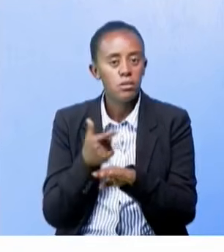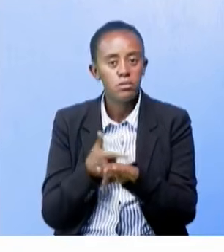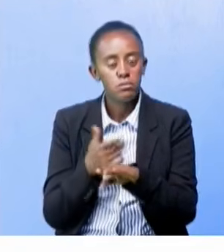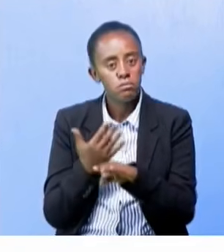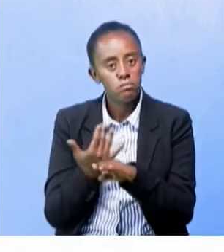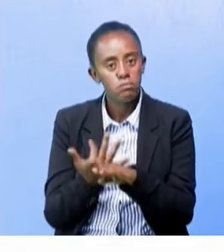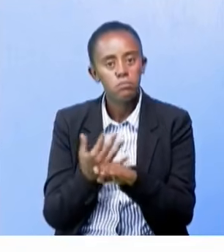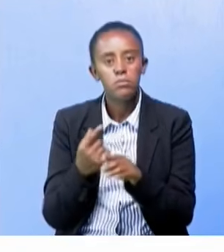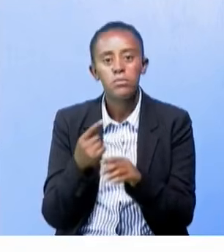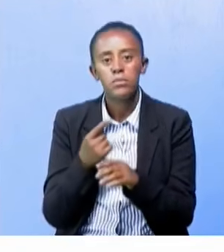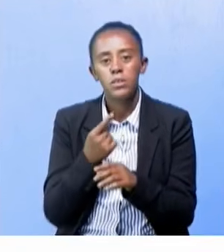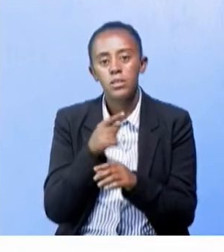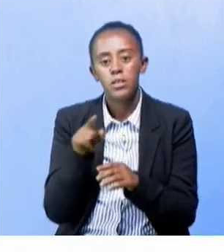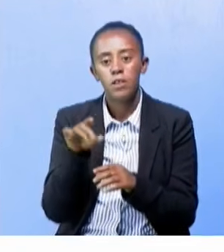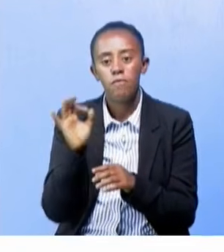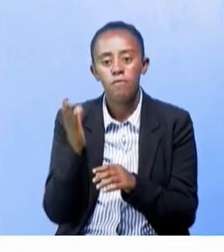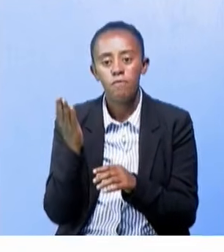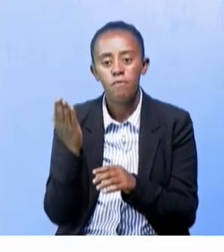They found